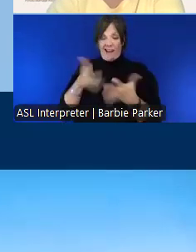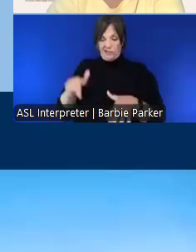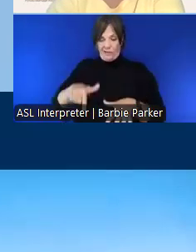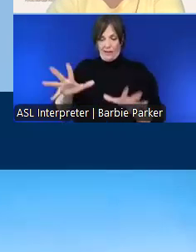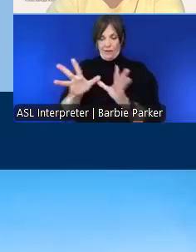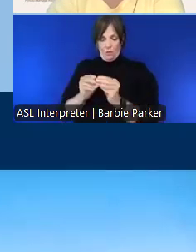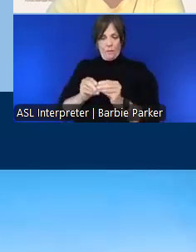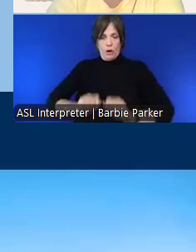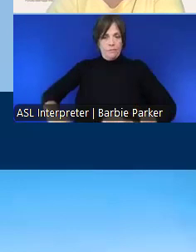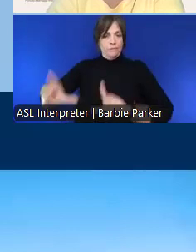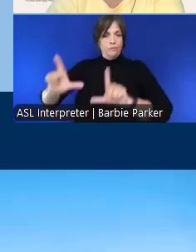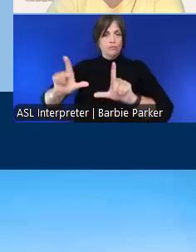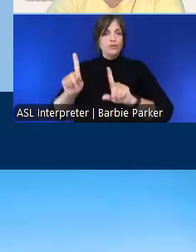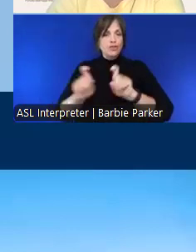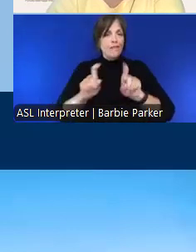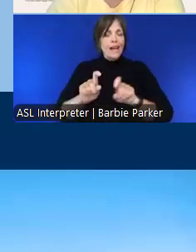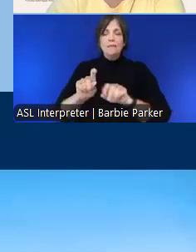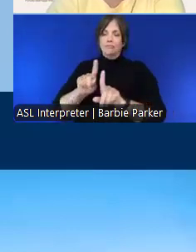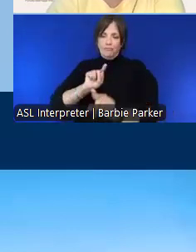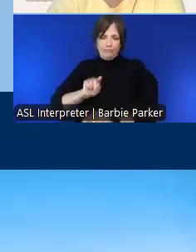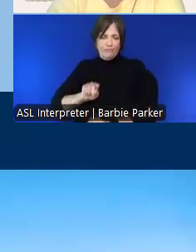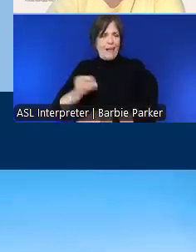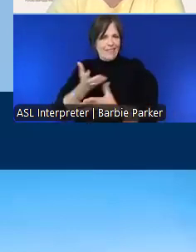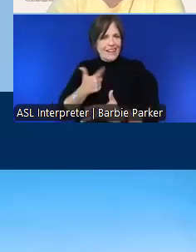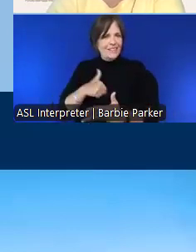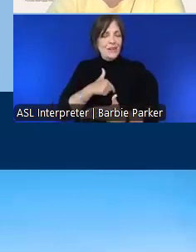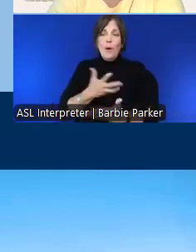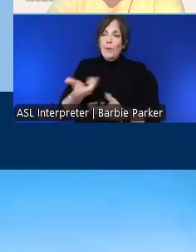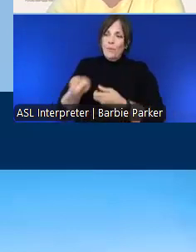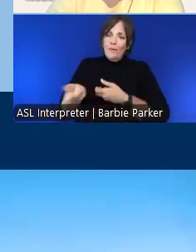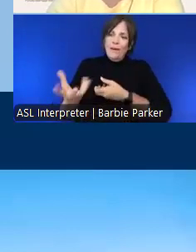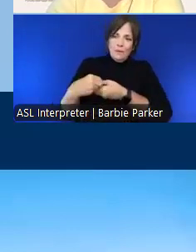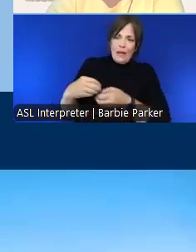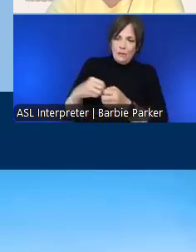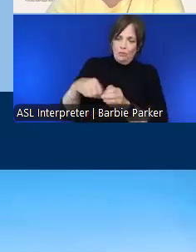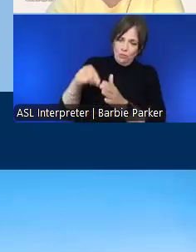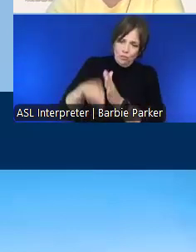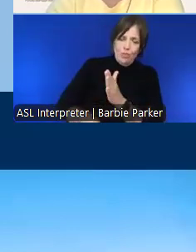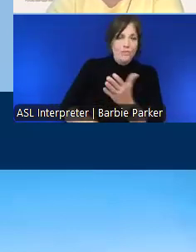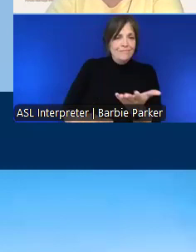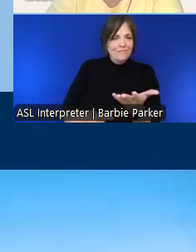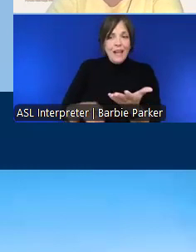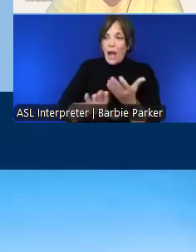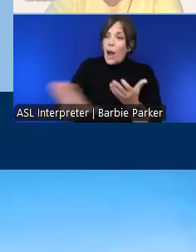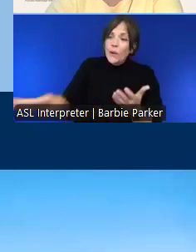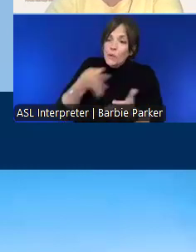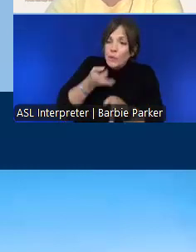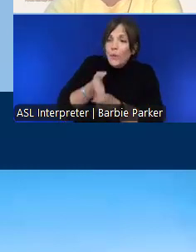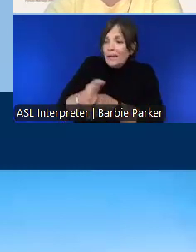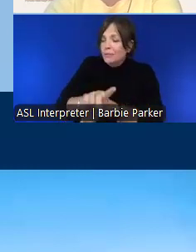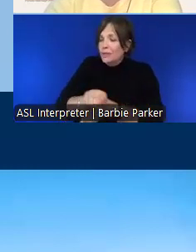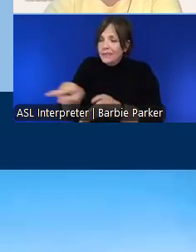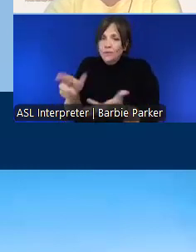survey. We would love to engage, you all further and to have your expertise and have